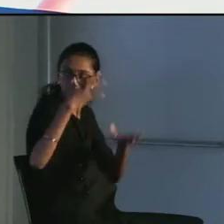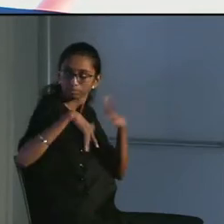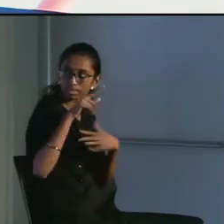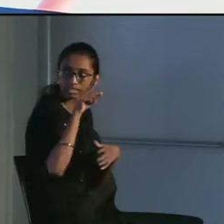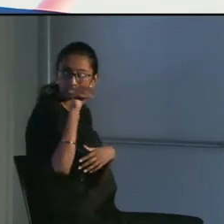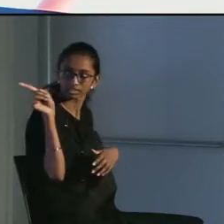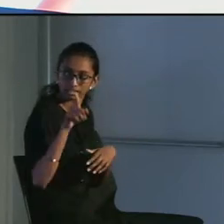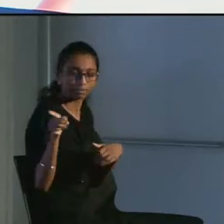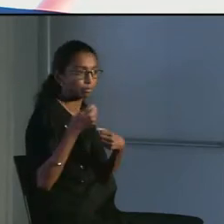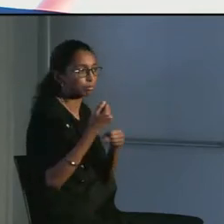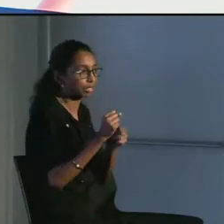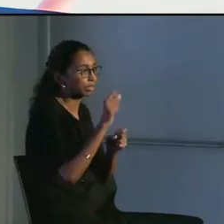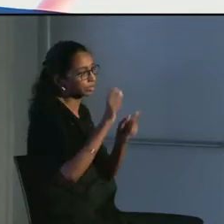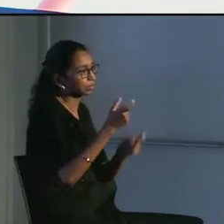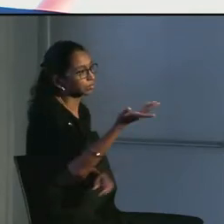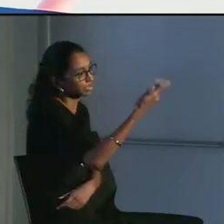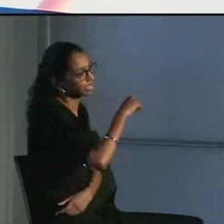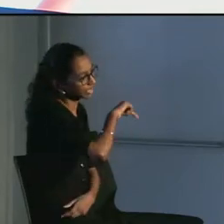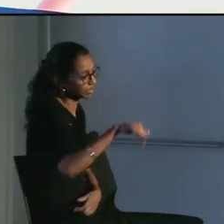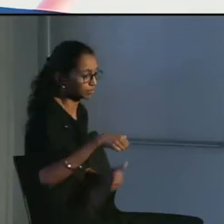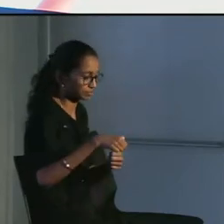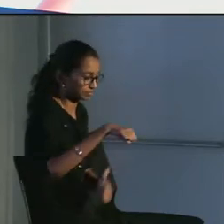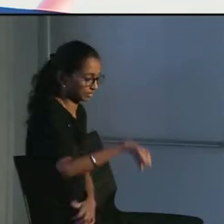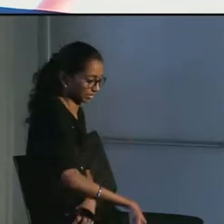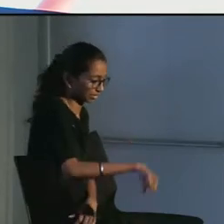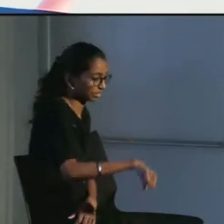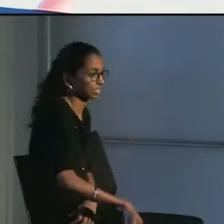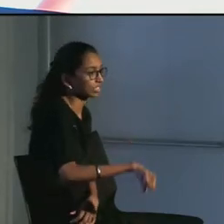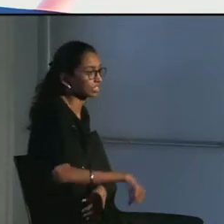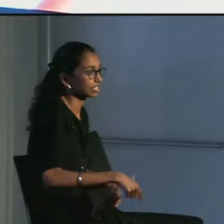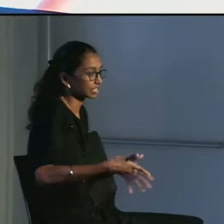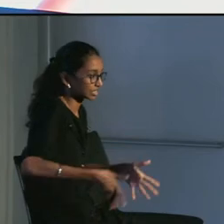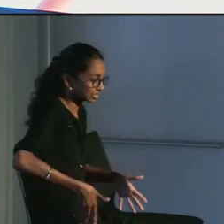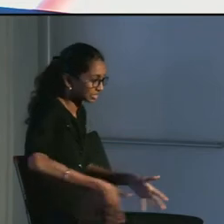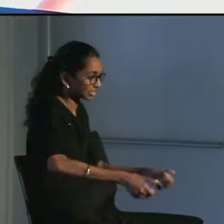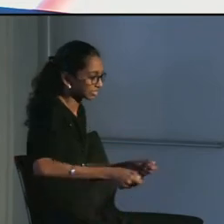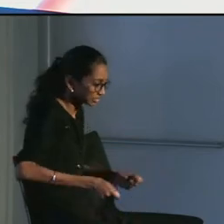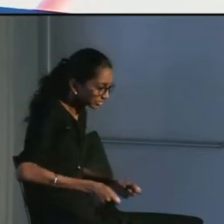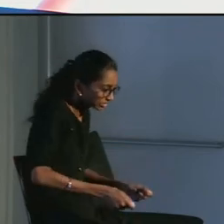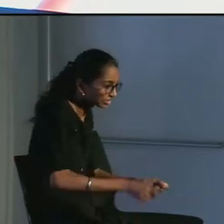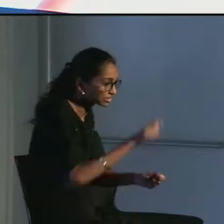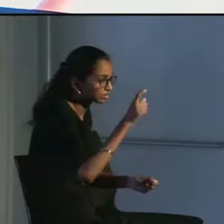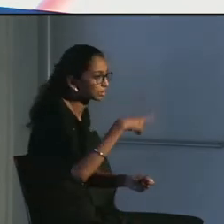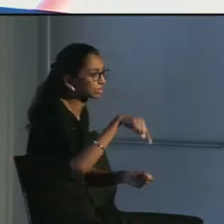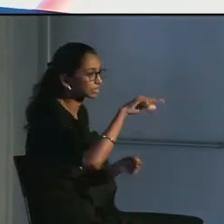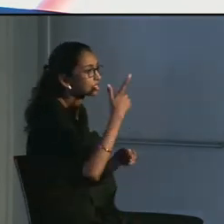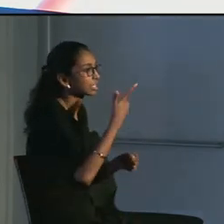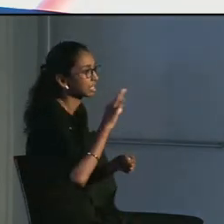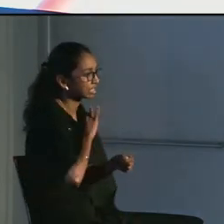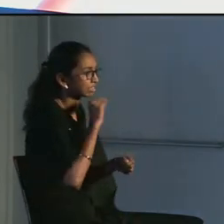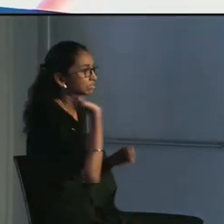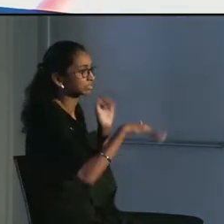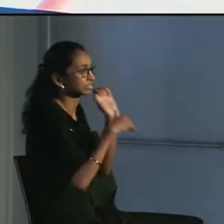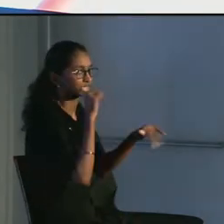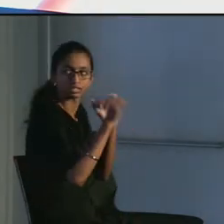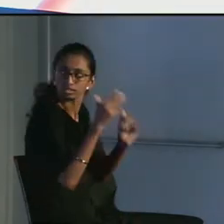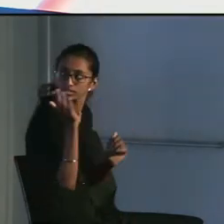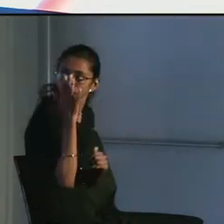where people could just come in and put a thumbprint. And again, street vendors, they posted these opinion polls and they were